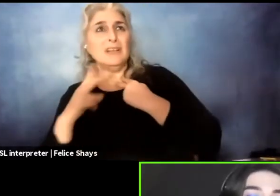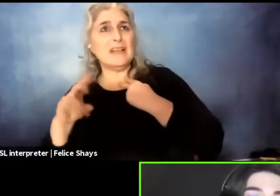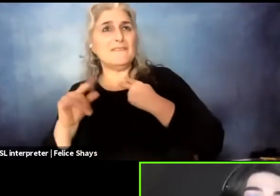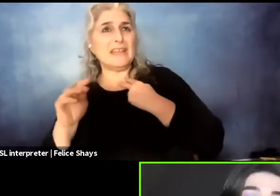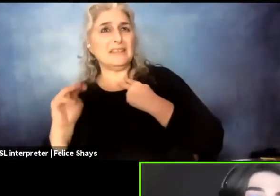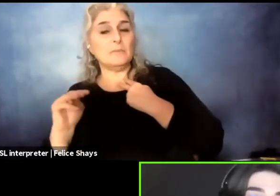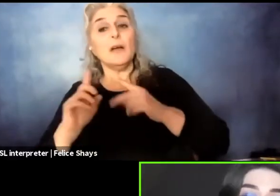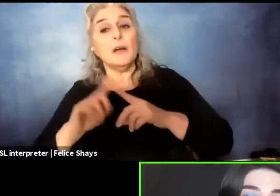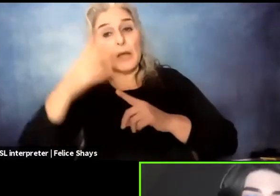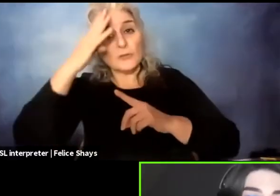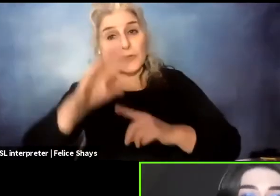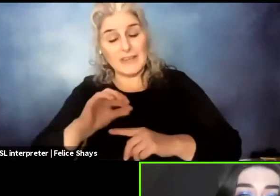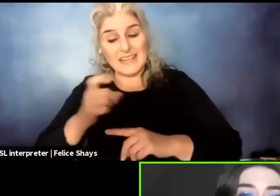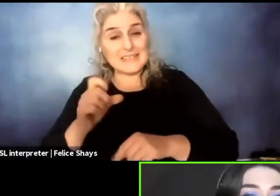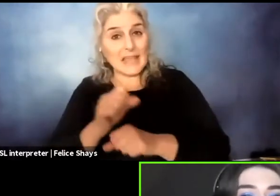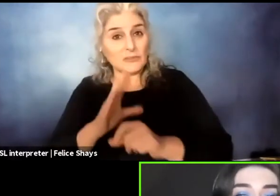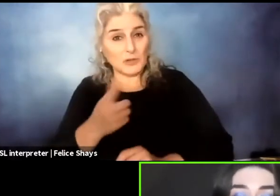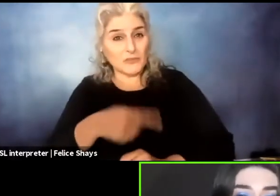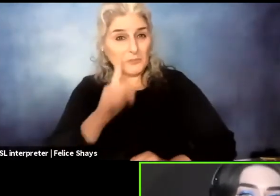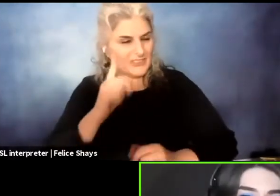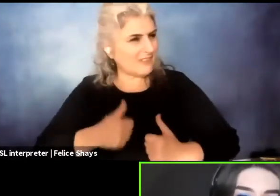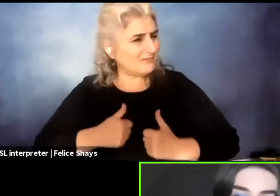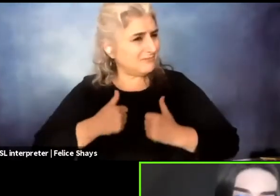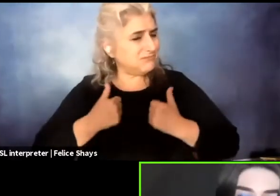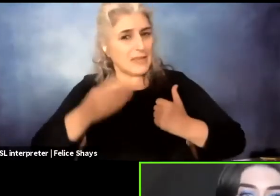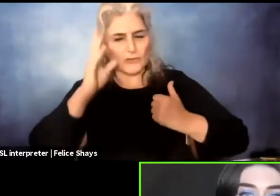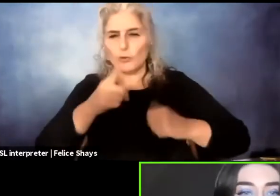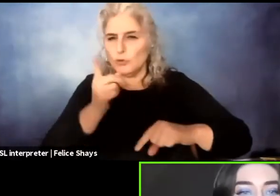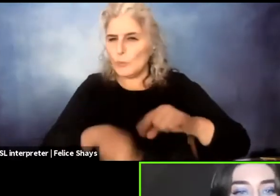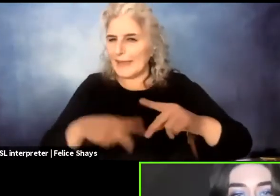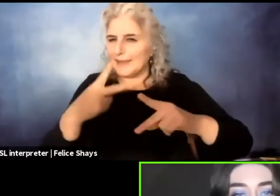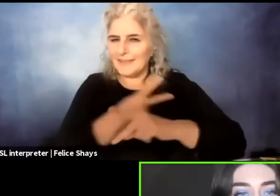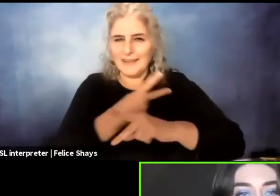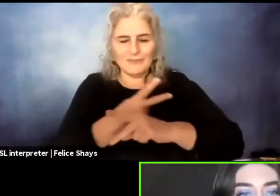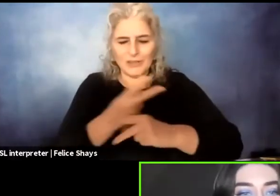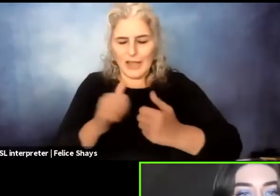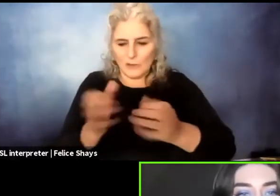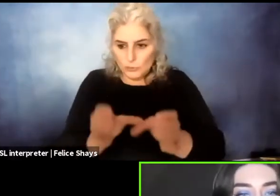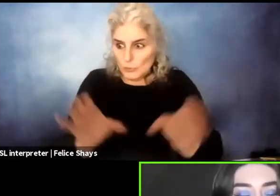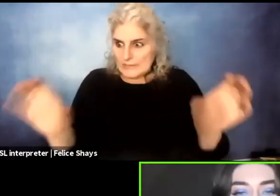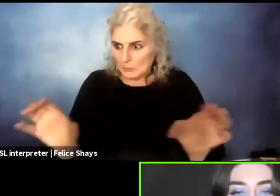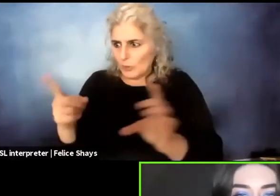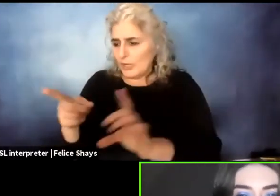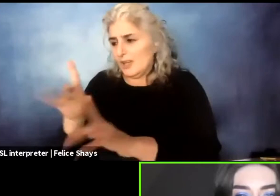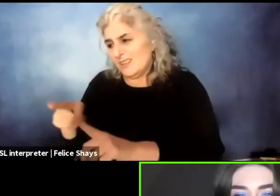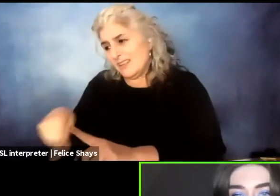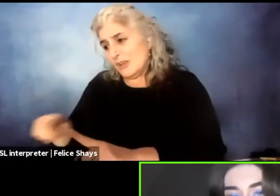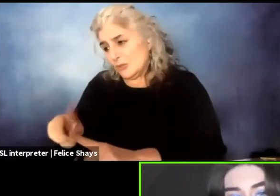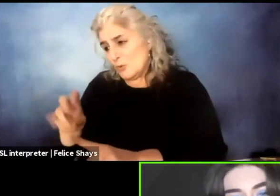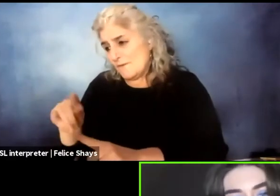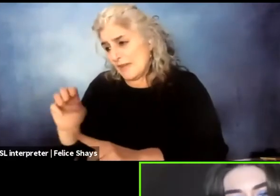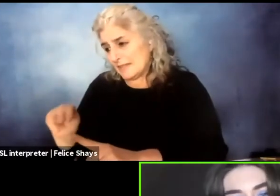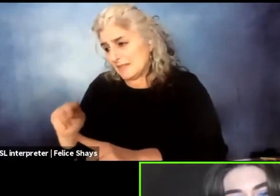are in fact survivors, and that there is no hard and fast distinction between survivors and